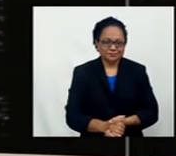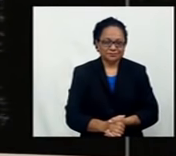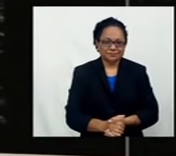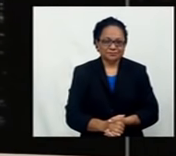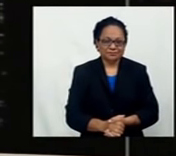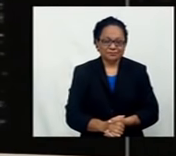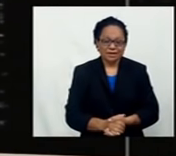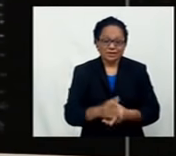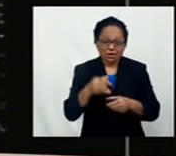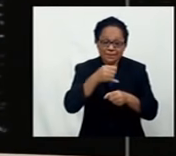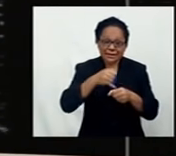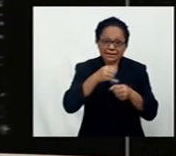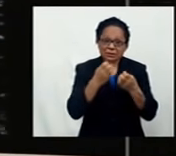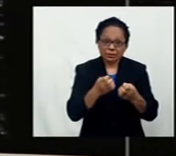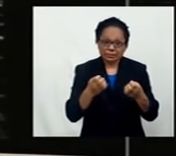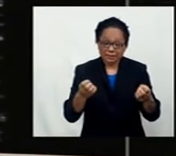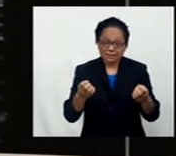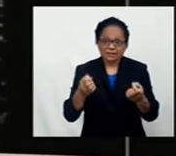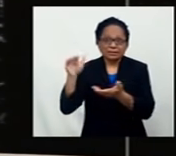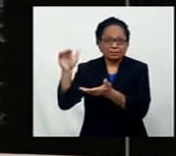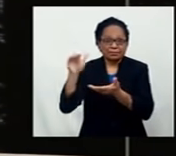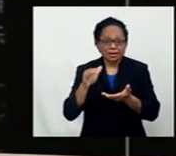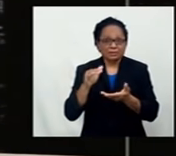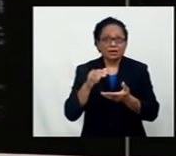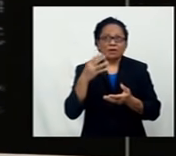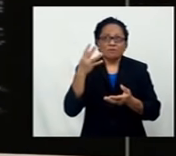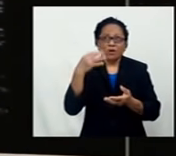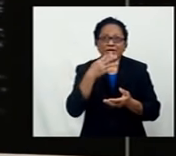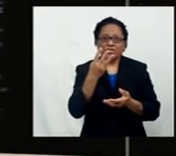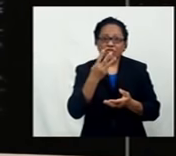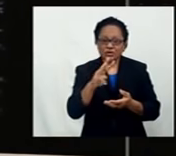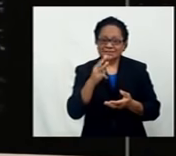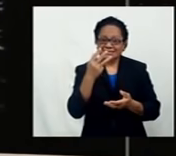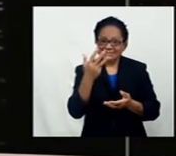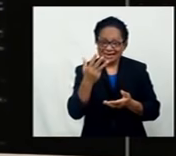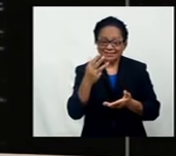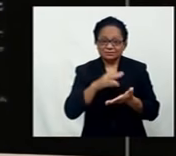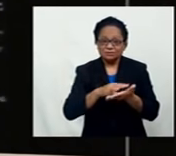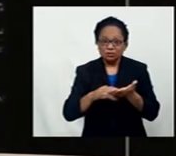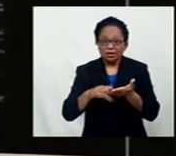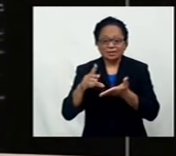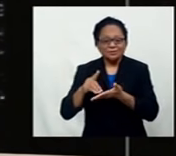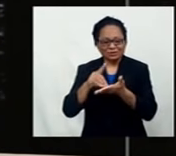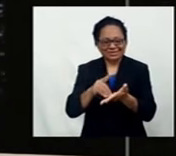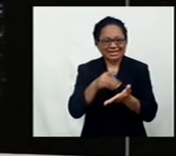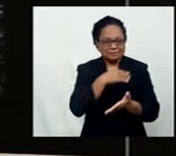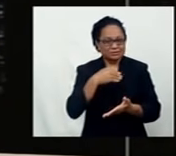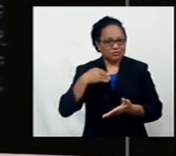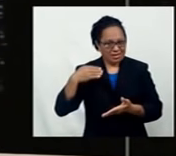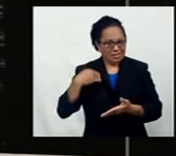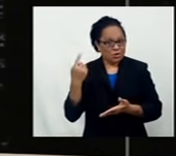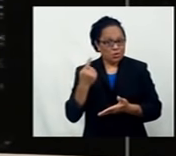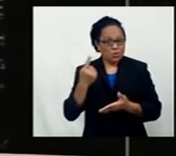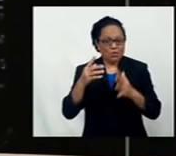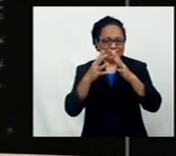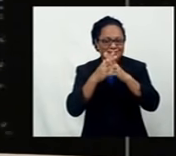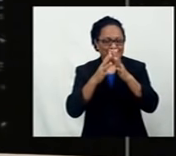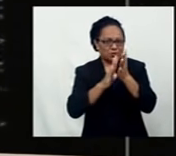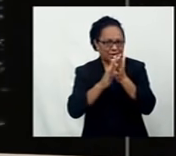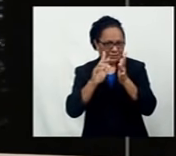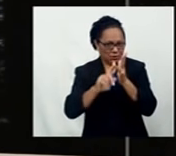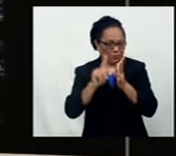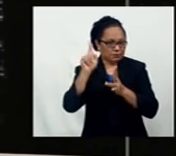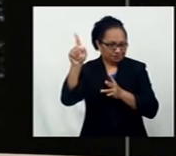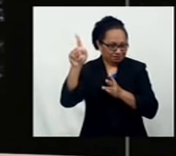Medical equipment and supplies worth $439,000 have been donated to the Ministry of Health by the World Health Organization.